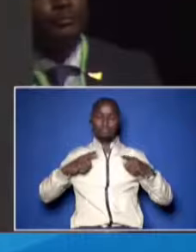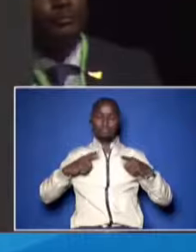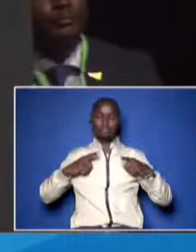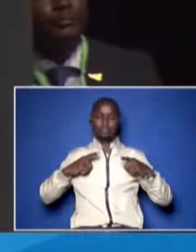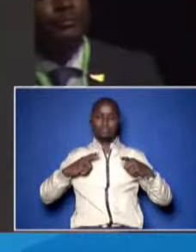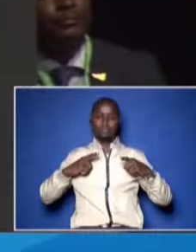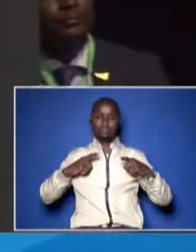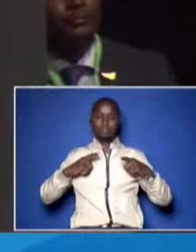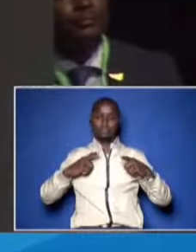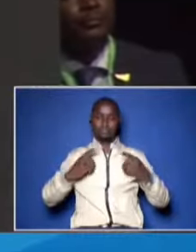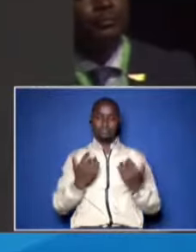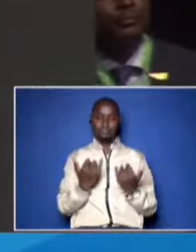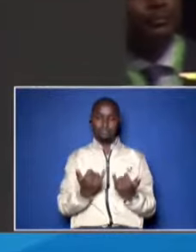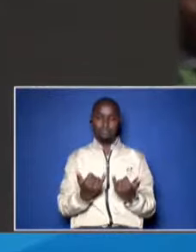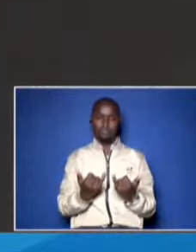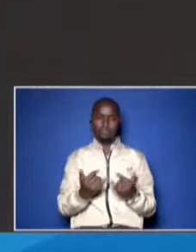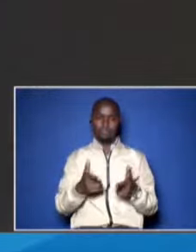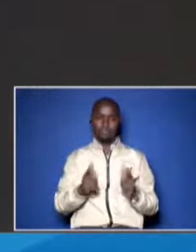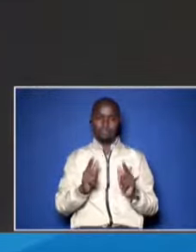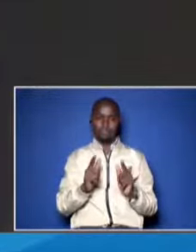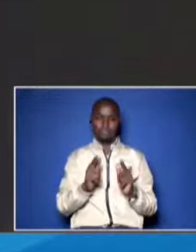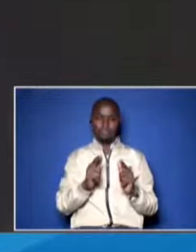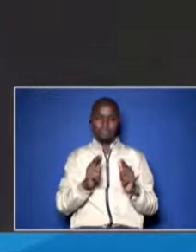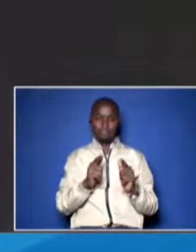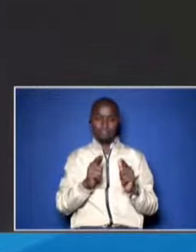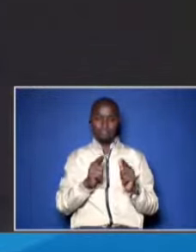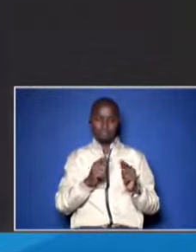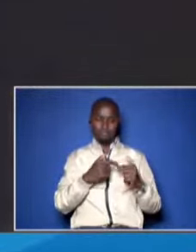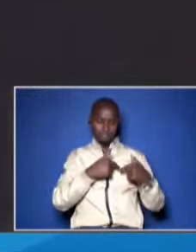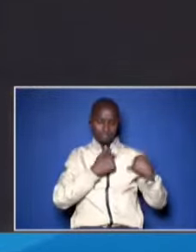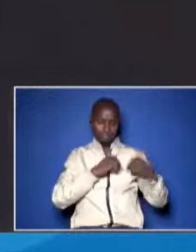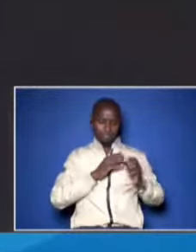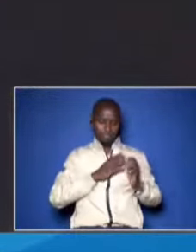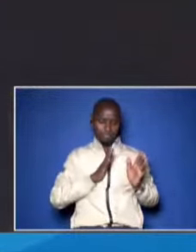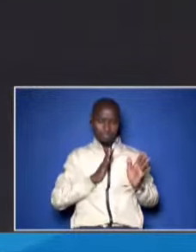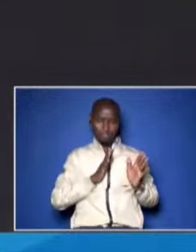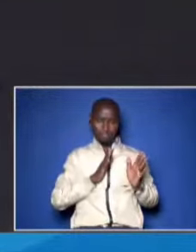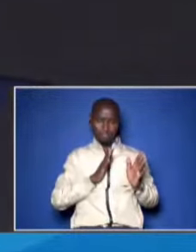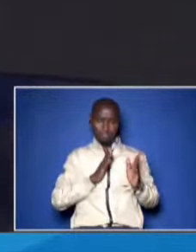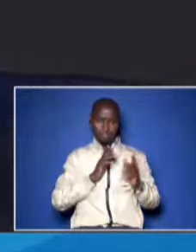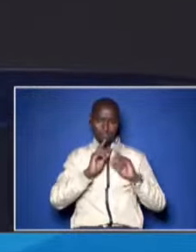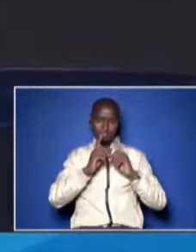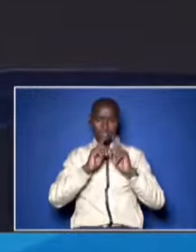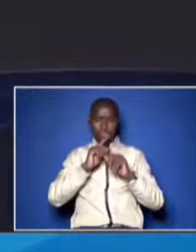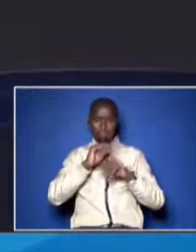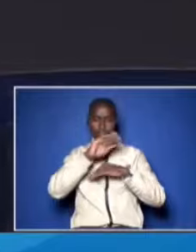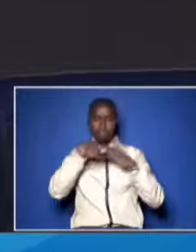life now let me open my heart and talk to all of you as your